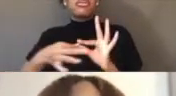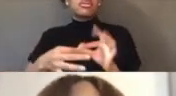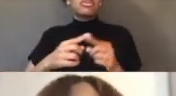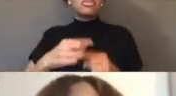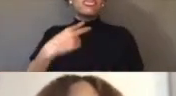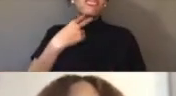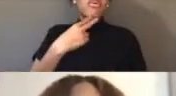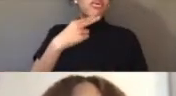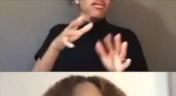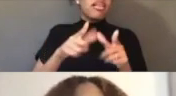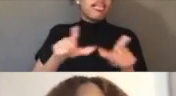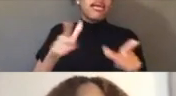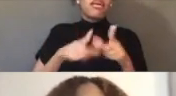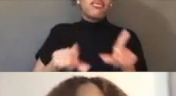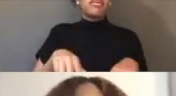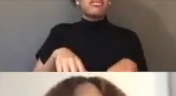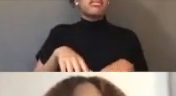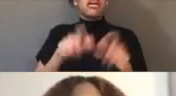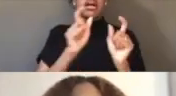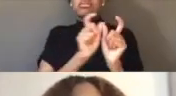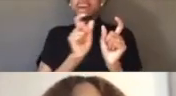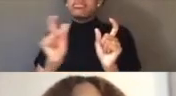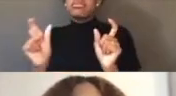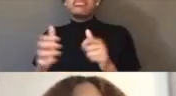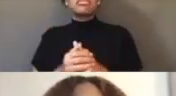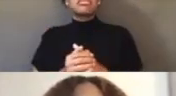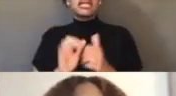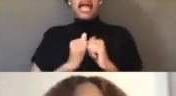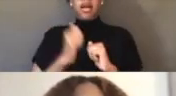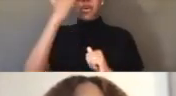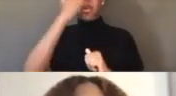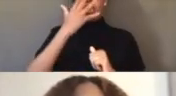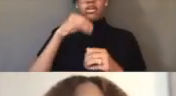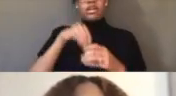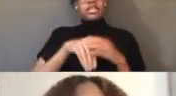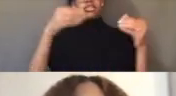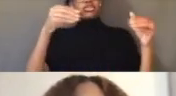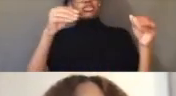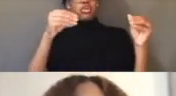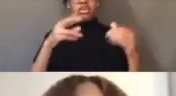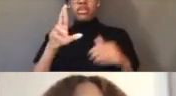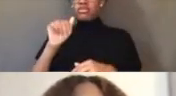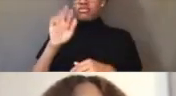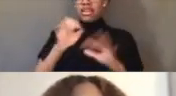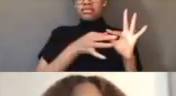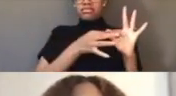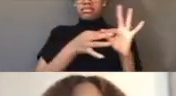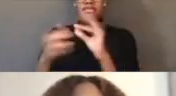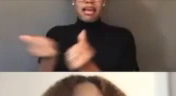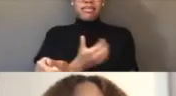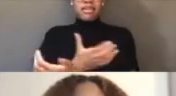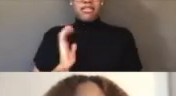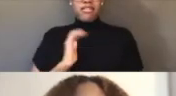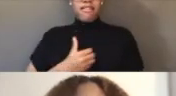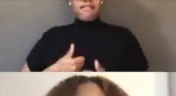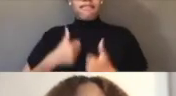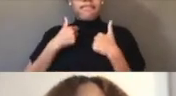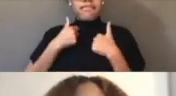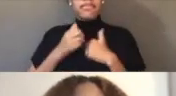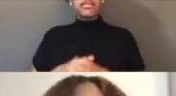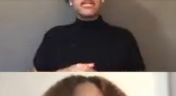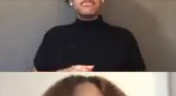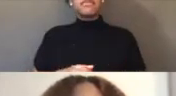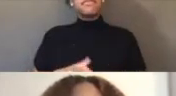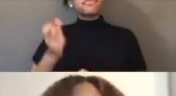comport themselves in a grocery store. No, race is not a stranger to us, and we talk about it. But in